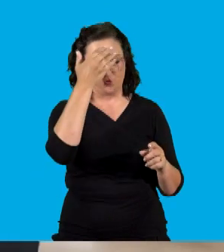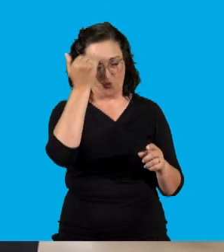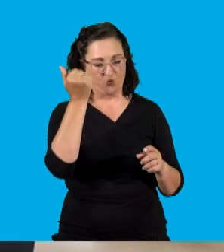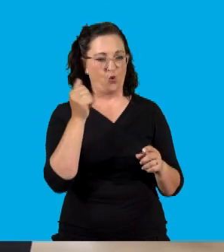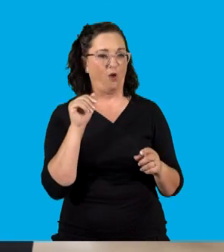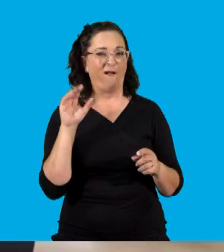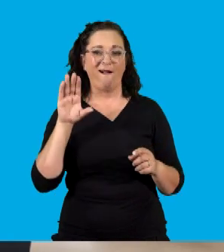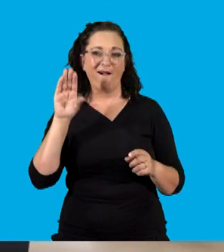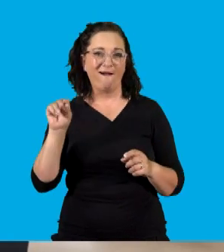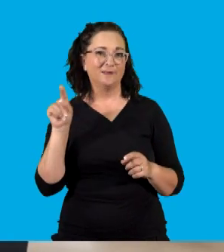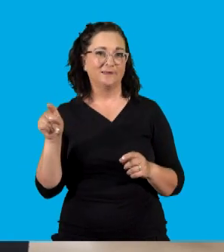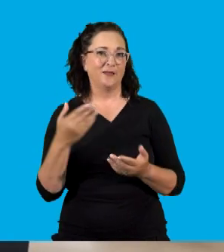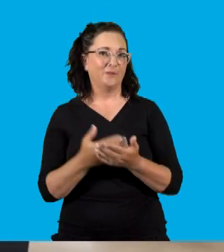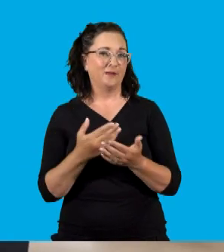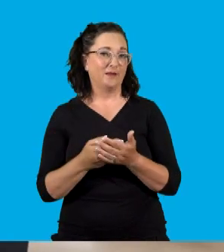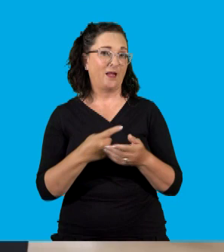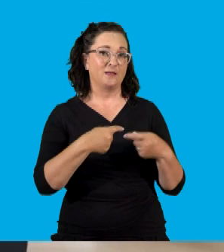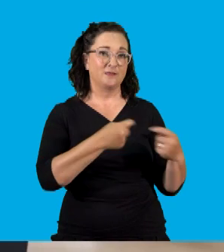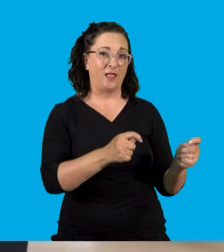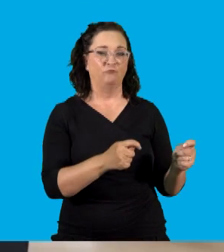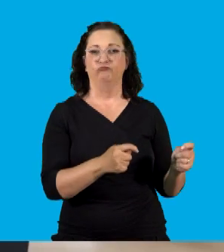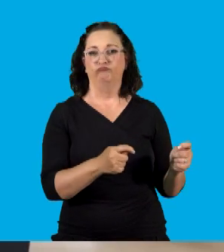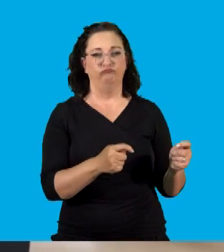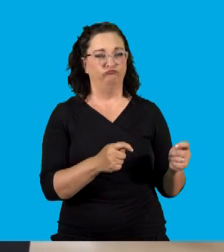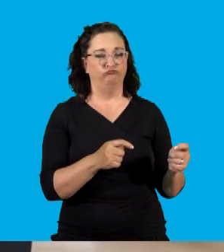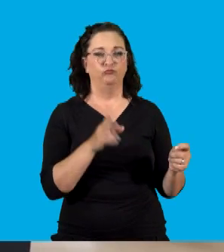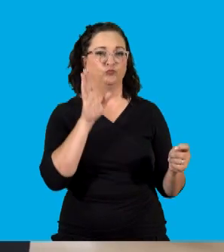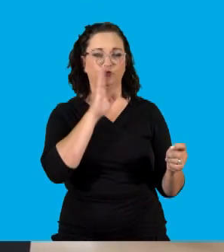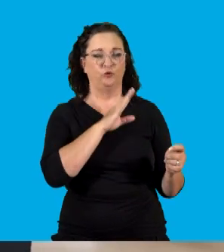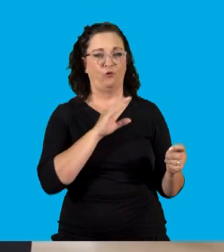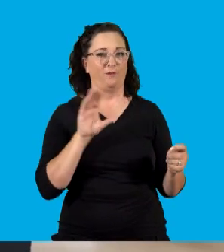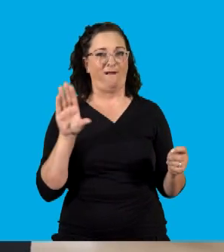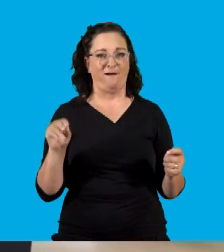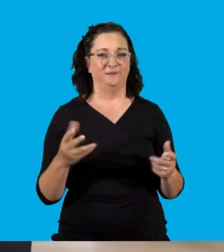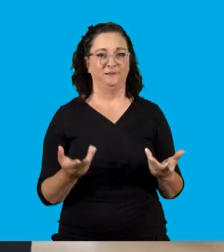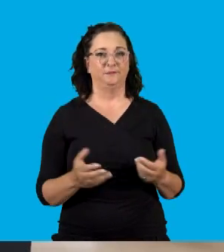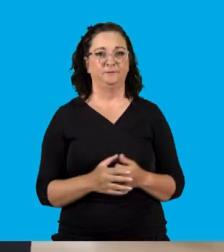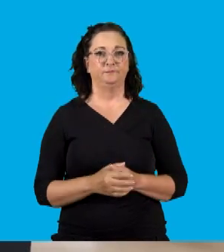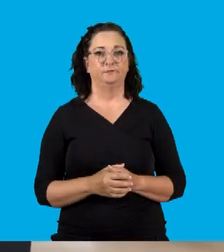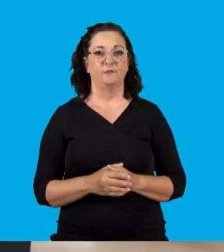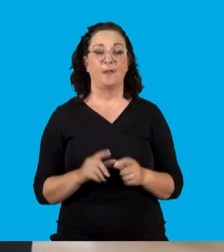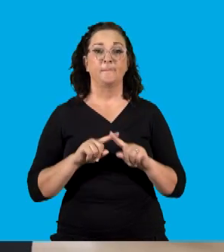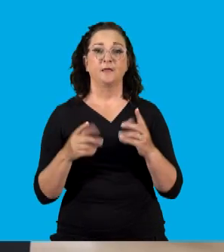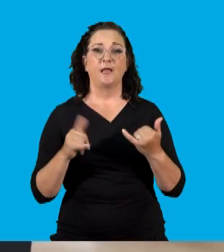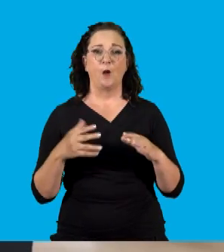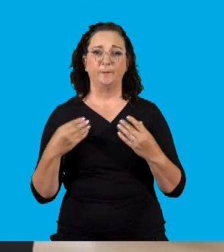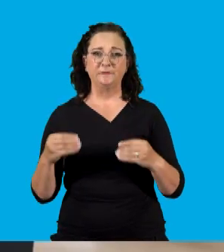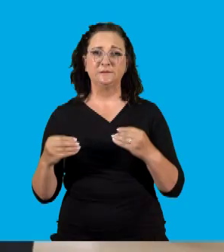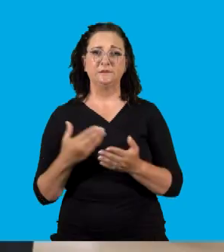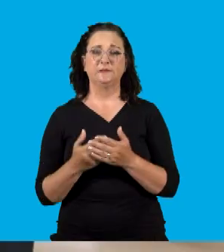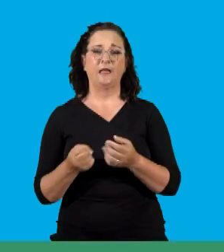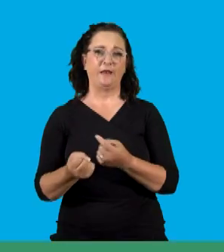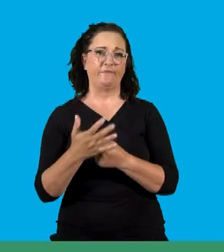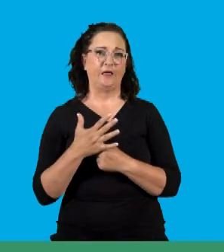original authors or performers of those recordings. Now we look at the impact of bootlegging on businesses.